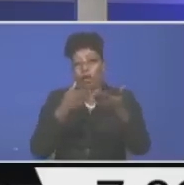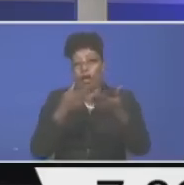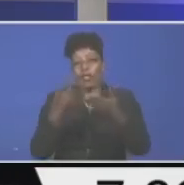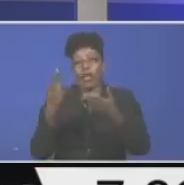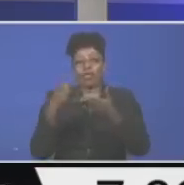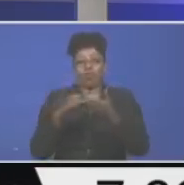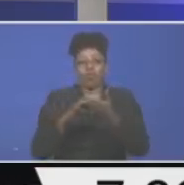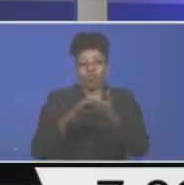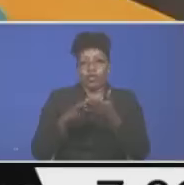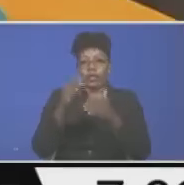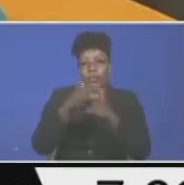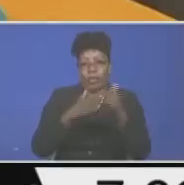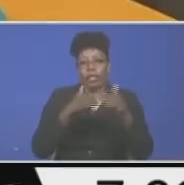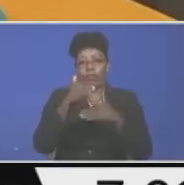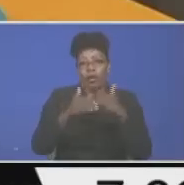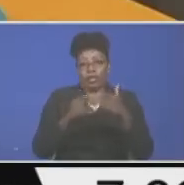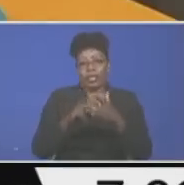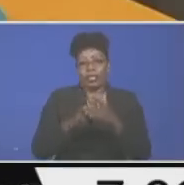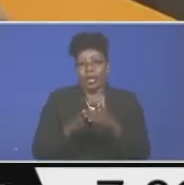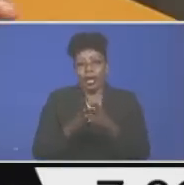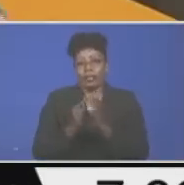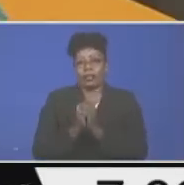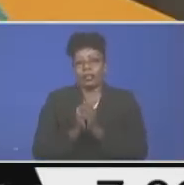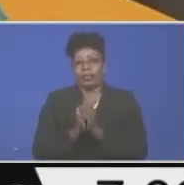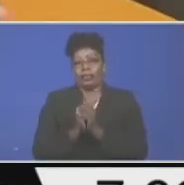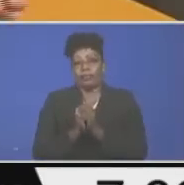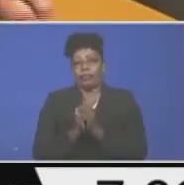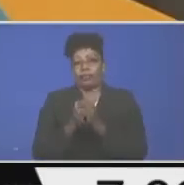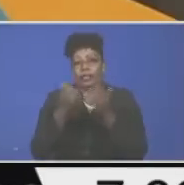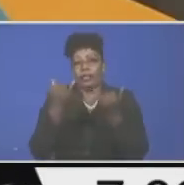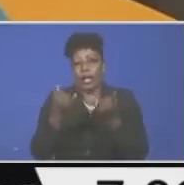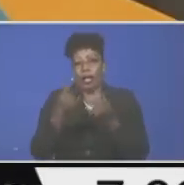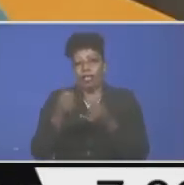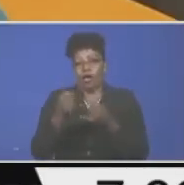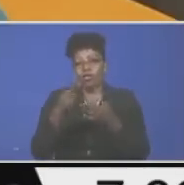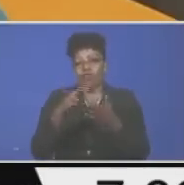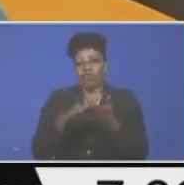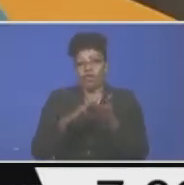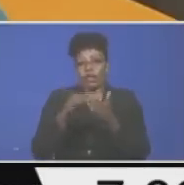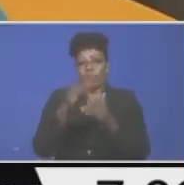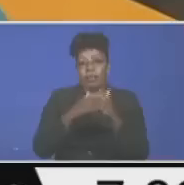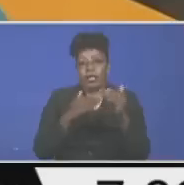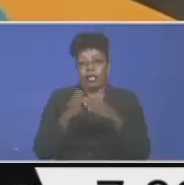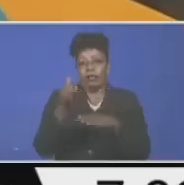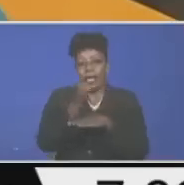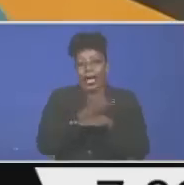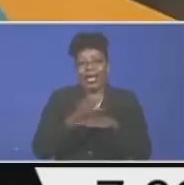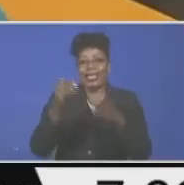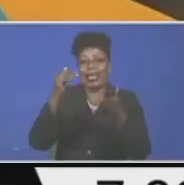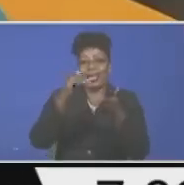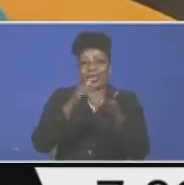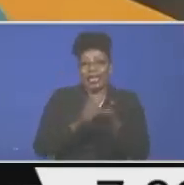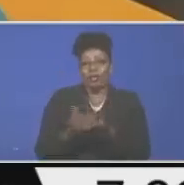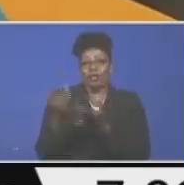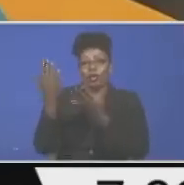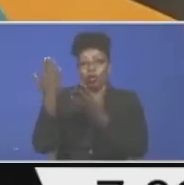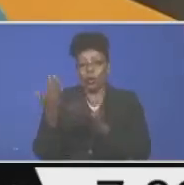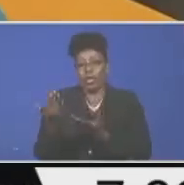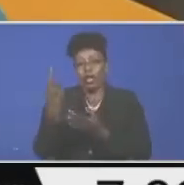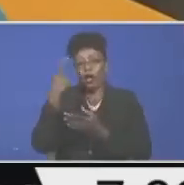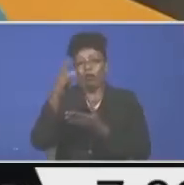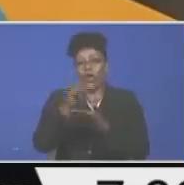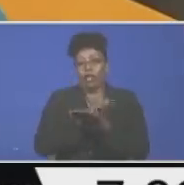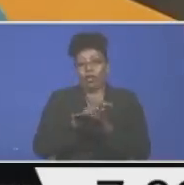process begins. The actual rebuilding of that island, again, waiting for the approval